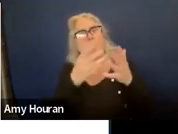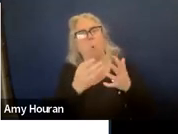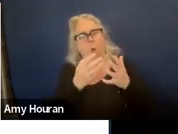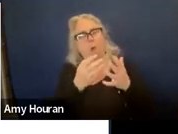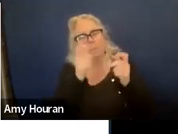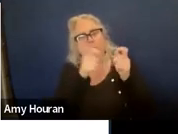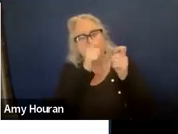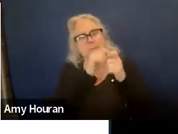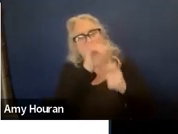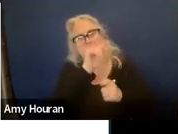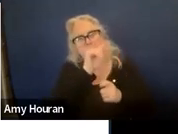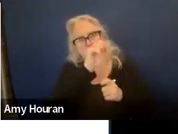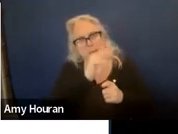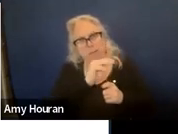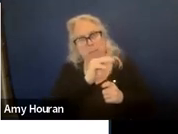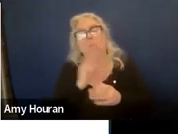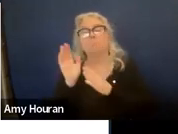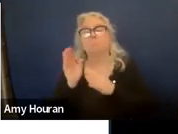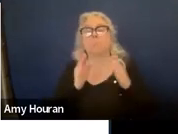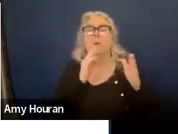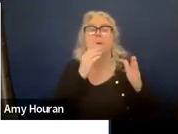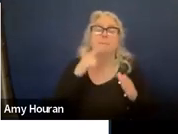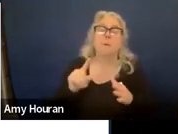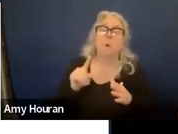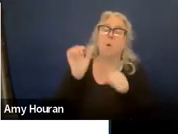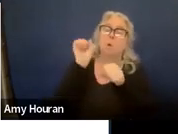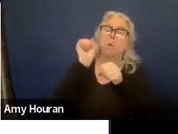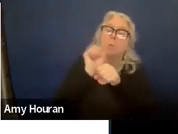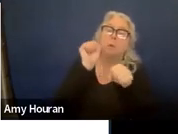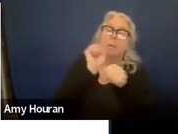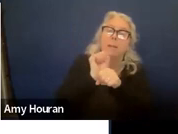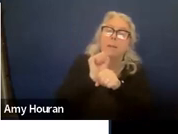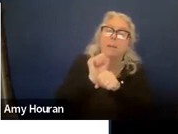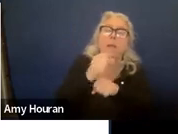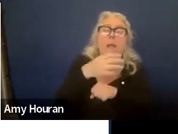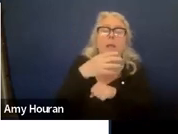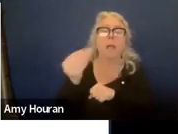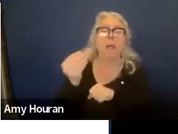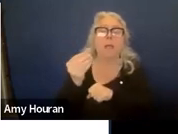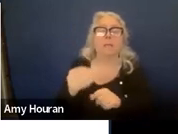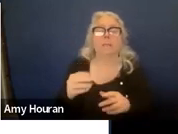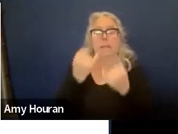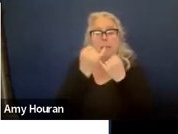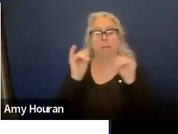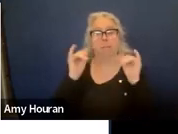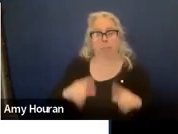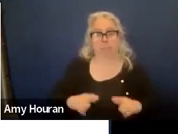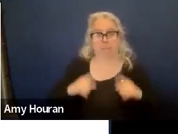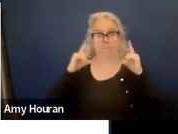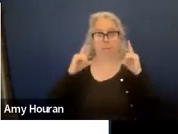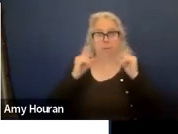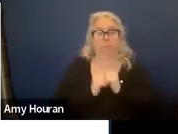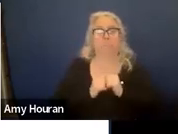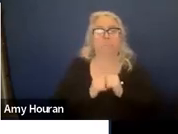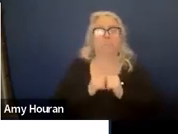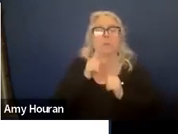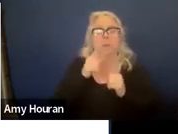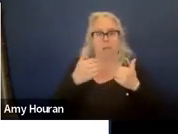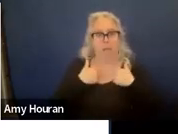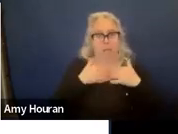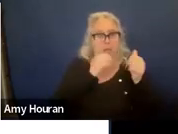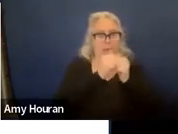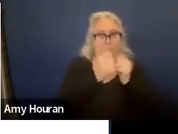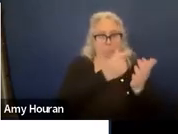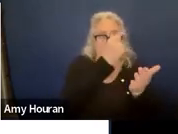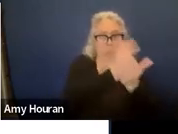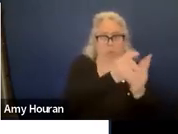in preparation for education, employment, and independent living. So he has his post-secondary goals, and he